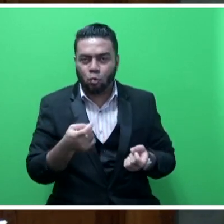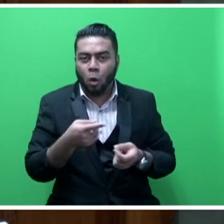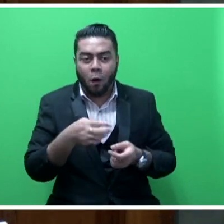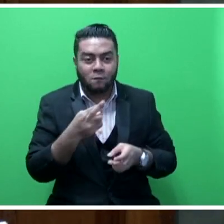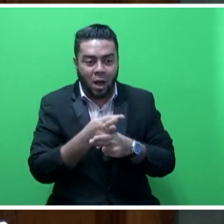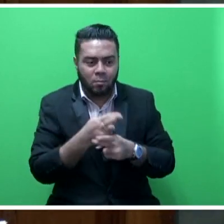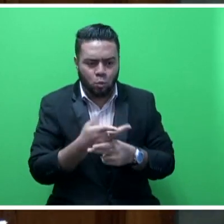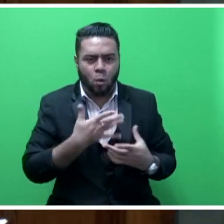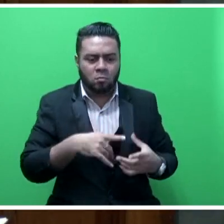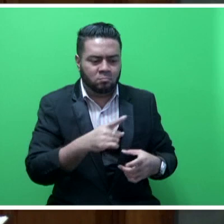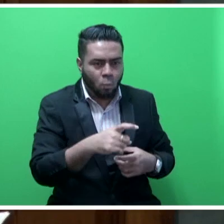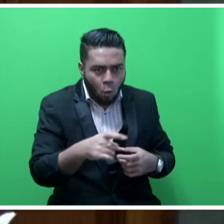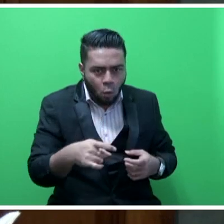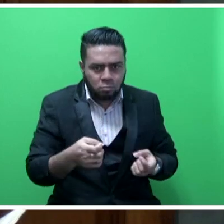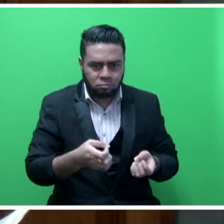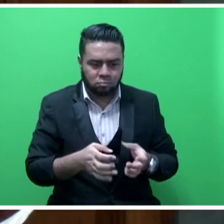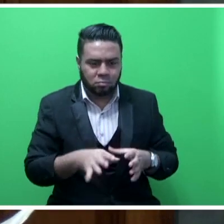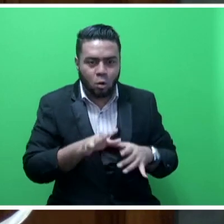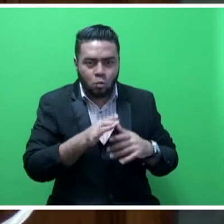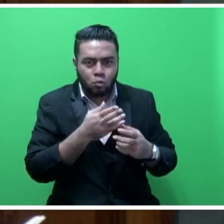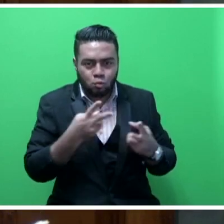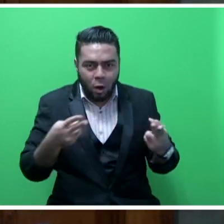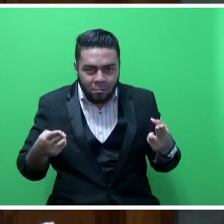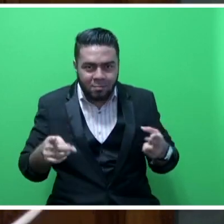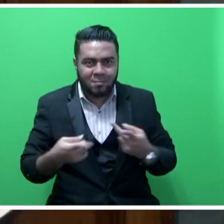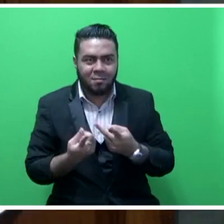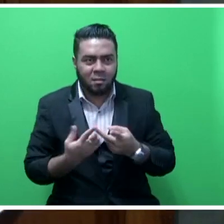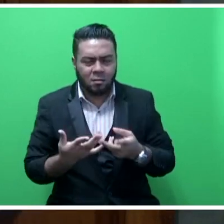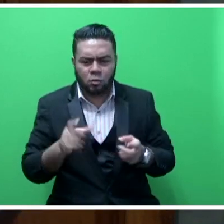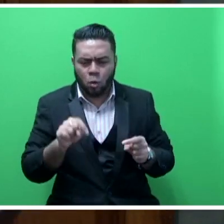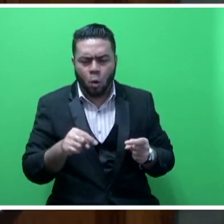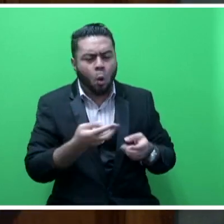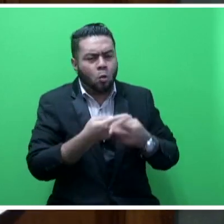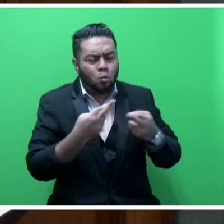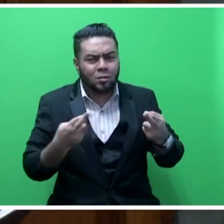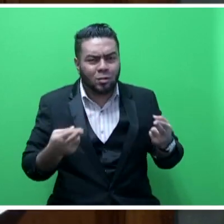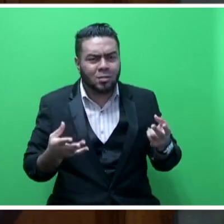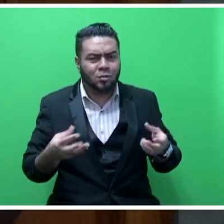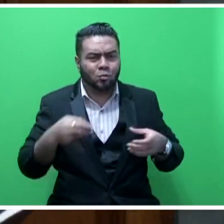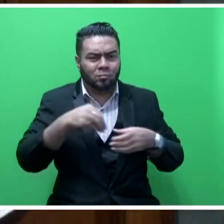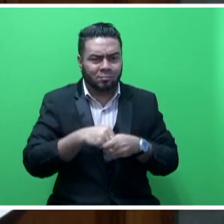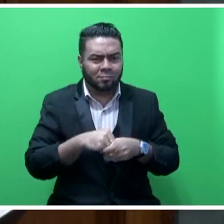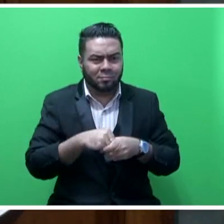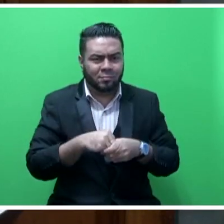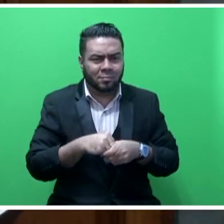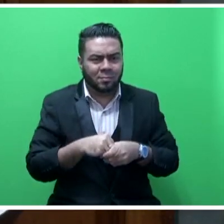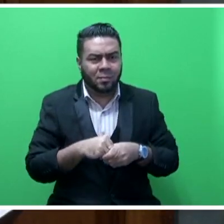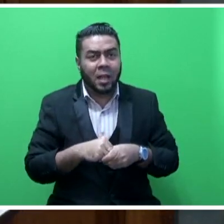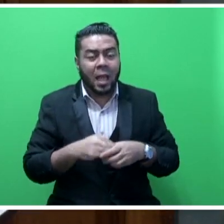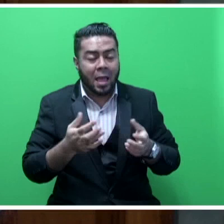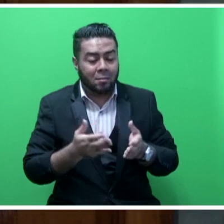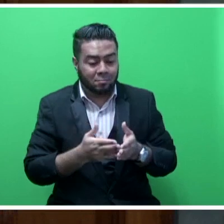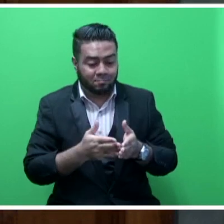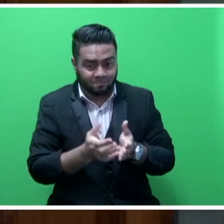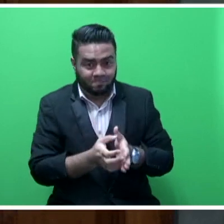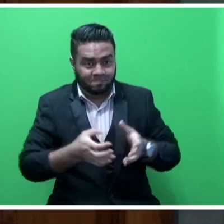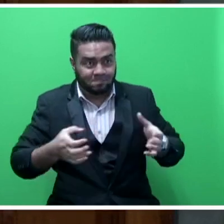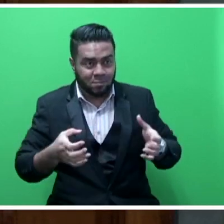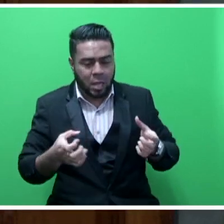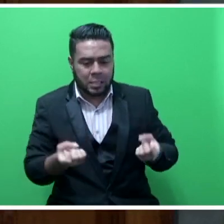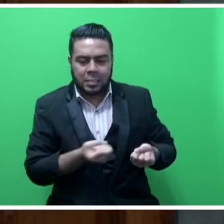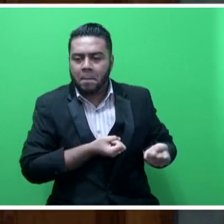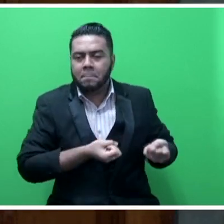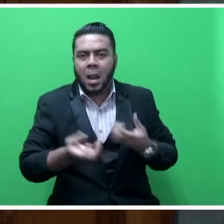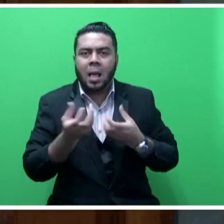In this regard, our national hatcheries are putting all resources together to double our targets and maximize supplies